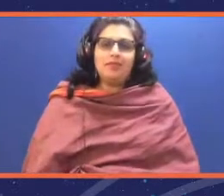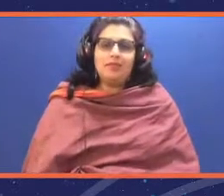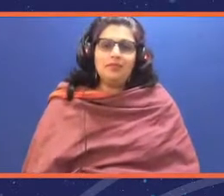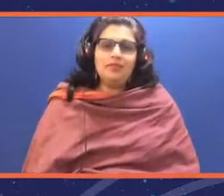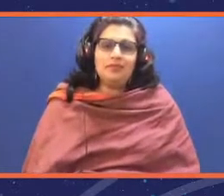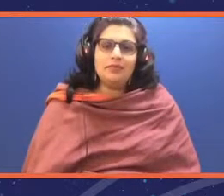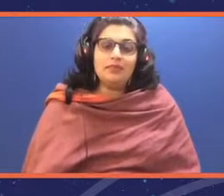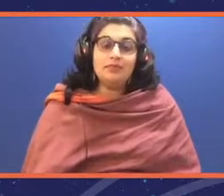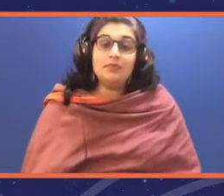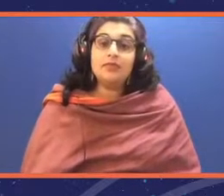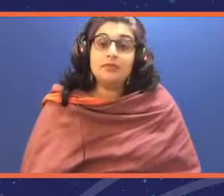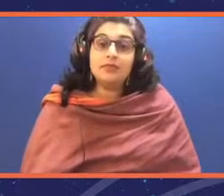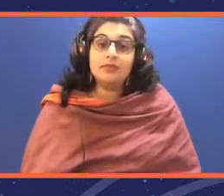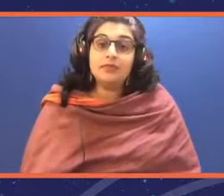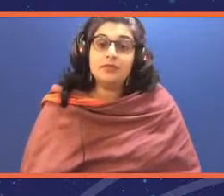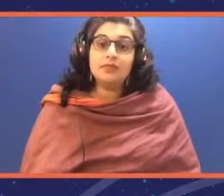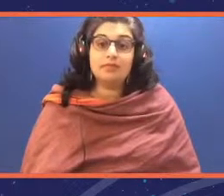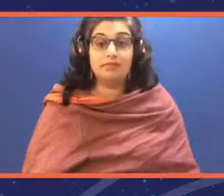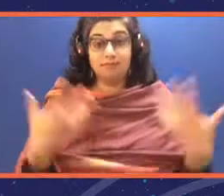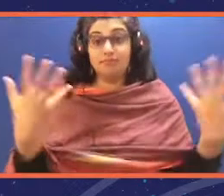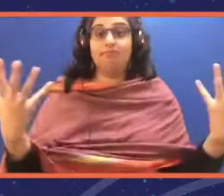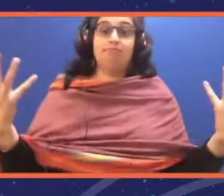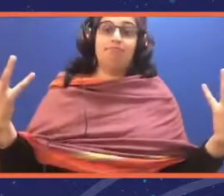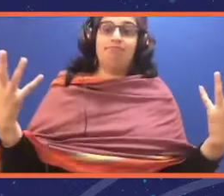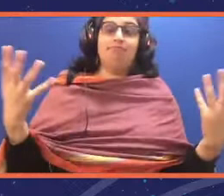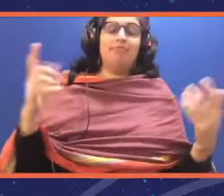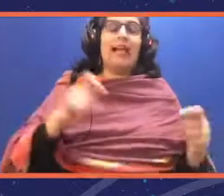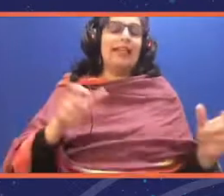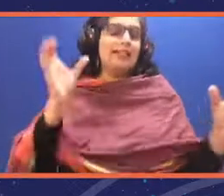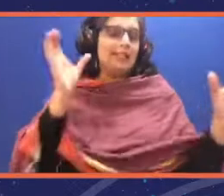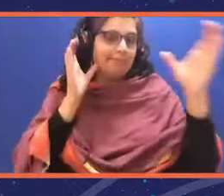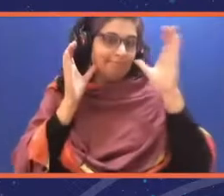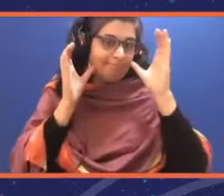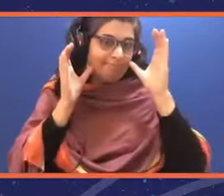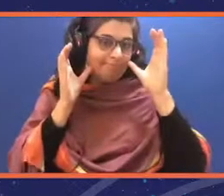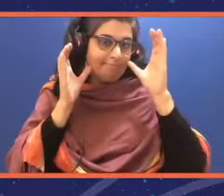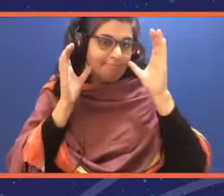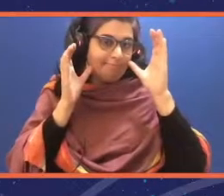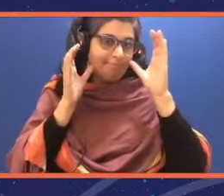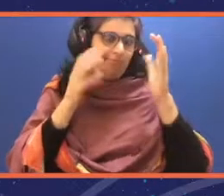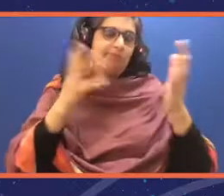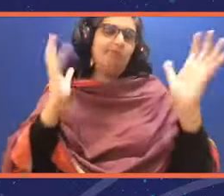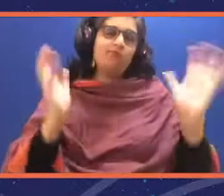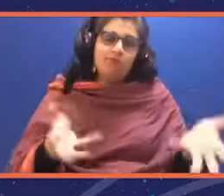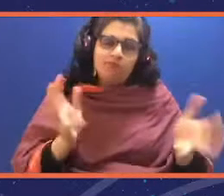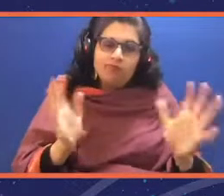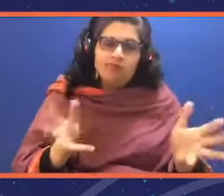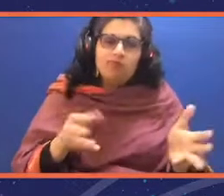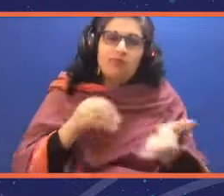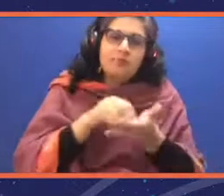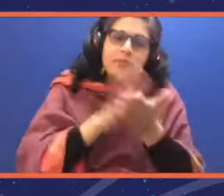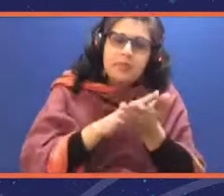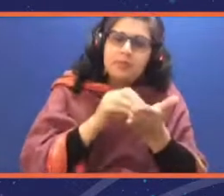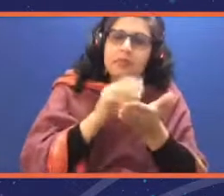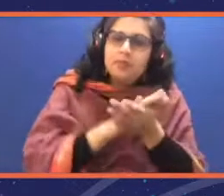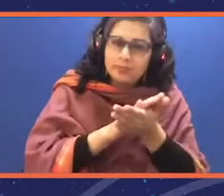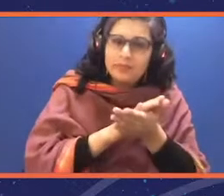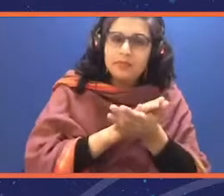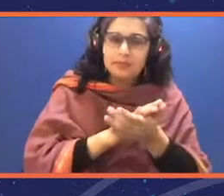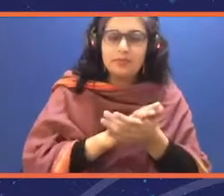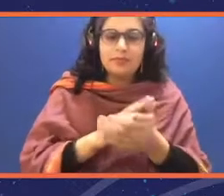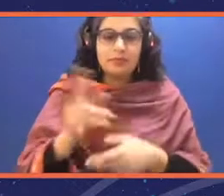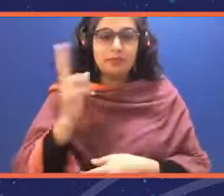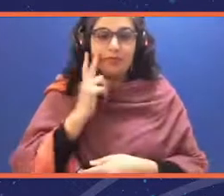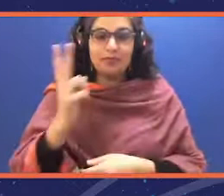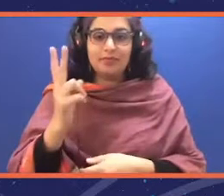And I figured I just needed to listen. I just needed to talk, and I just needed to take notes. On the slide, you'll see a bunch of